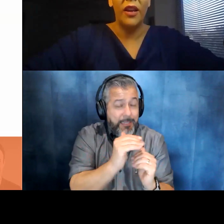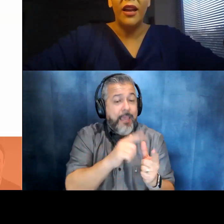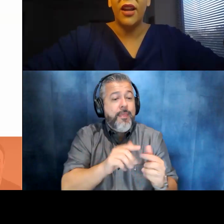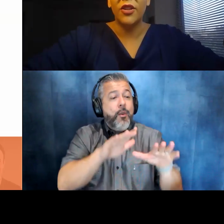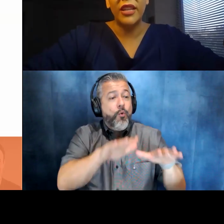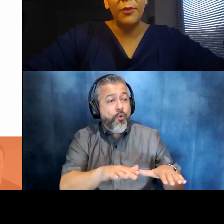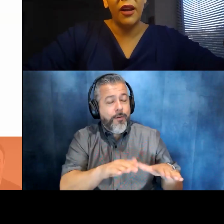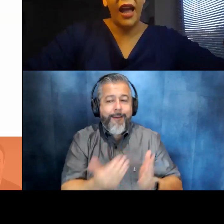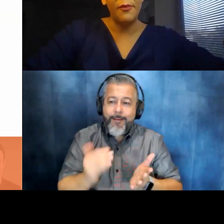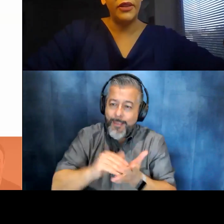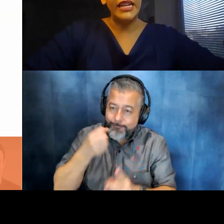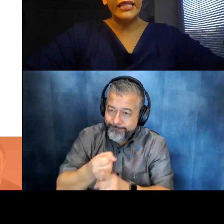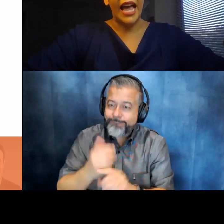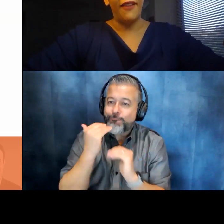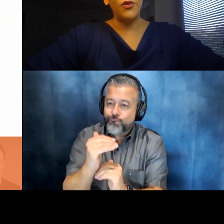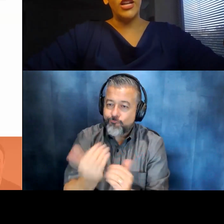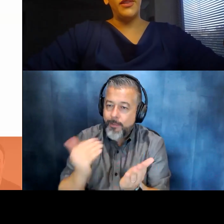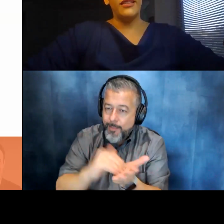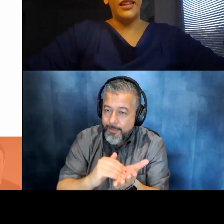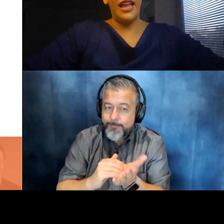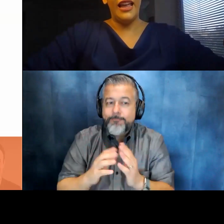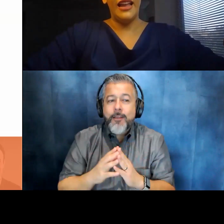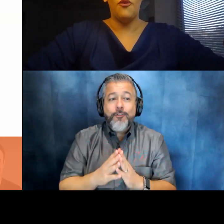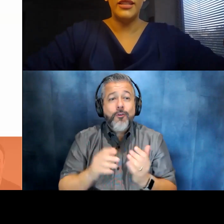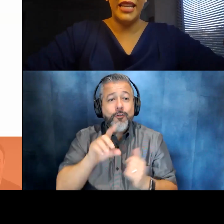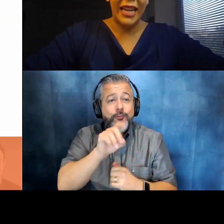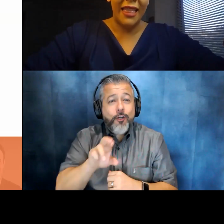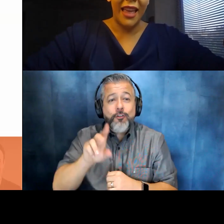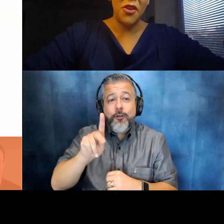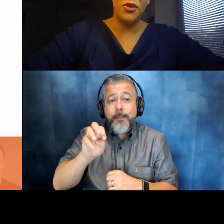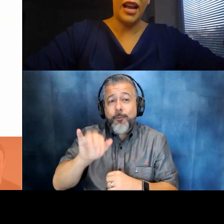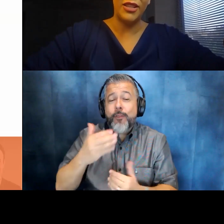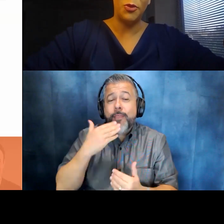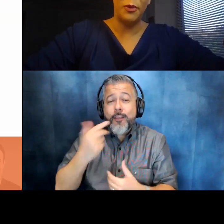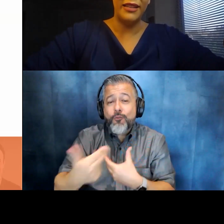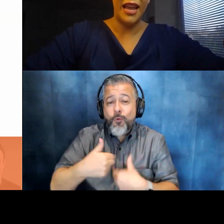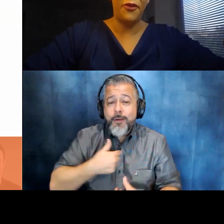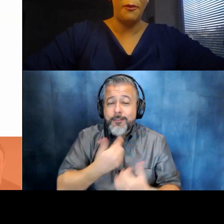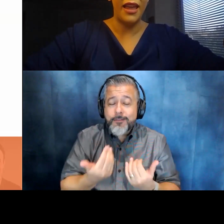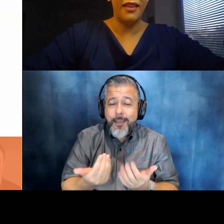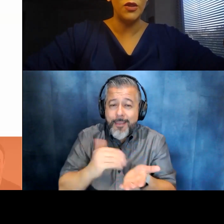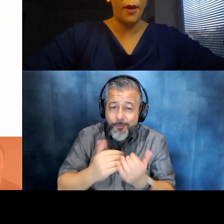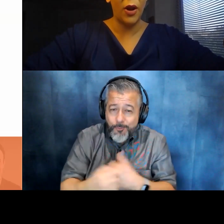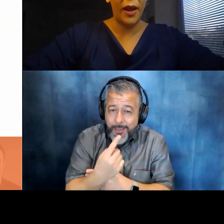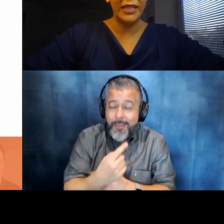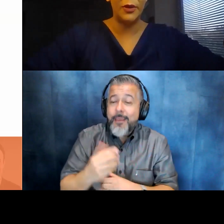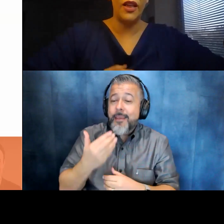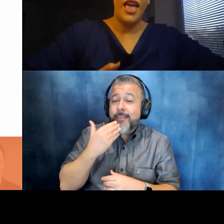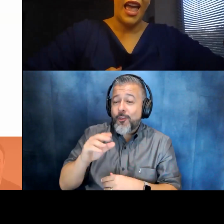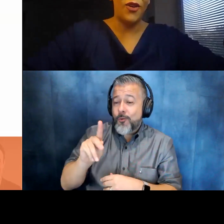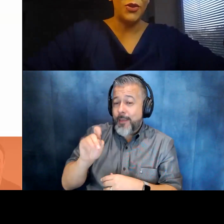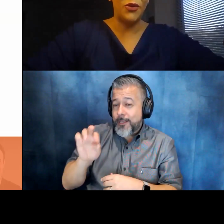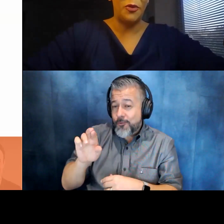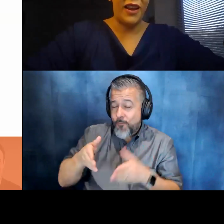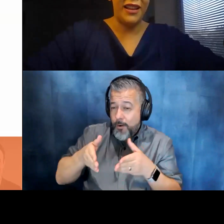So Dr. Keebler, I am pleased to have you here with us today. I want to say again, thank you to Kaiser Permanente for making this webinar possible